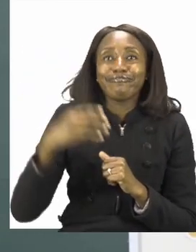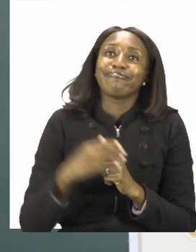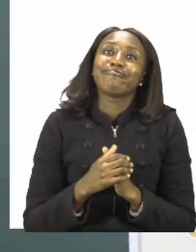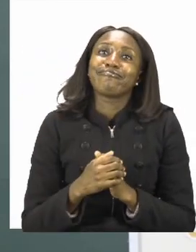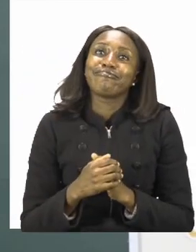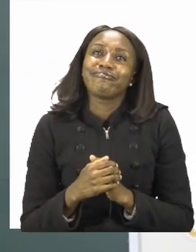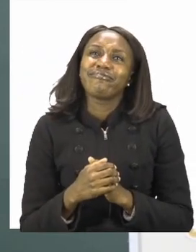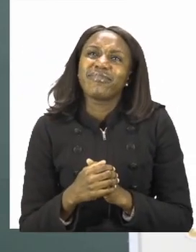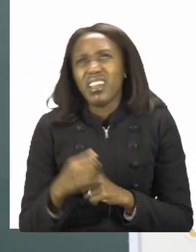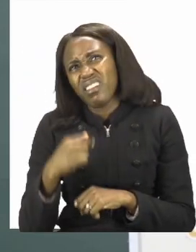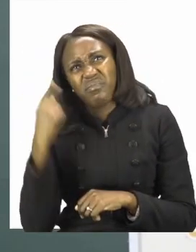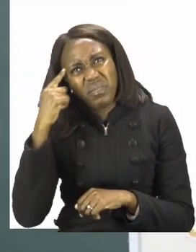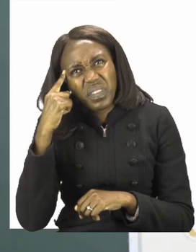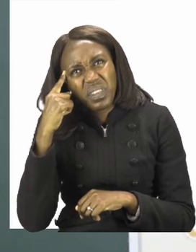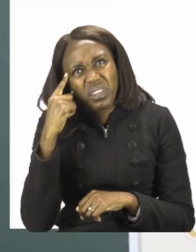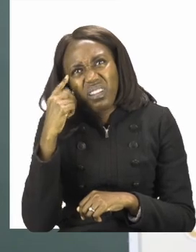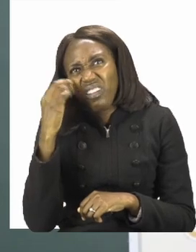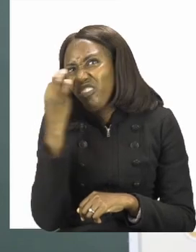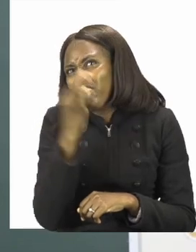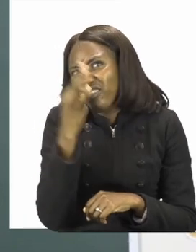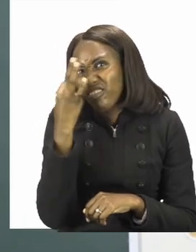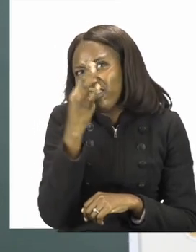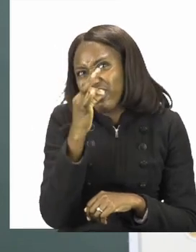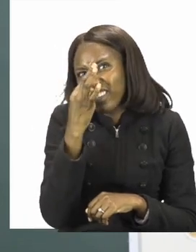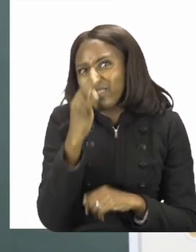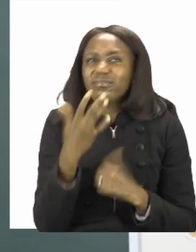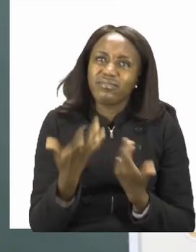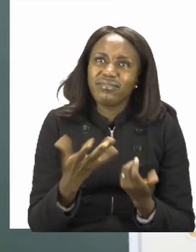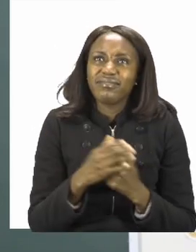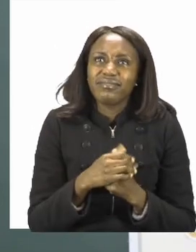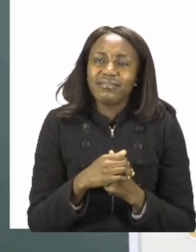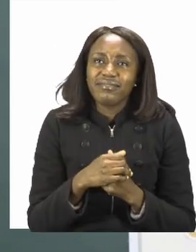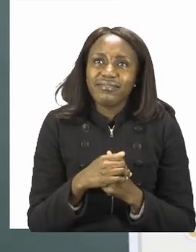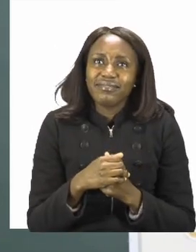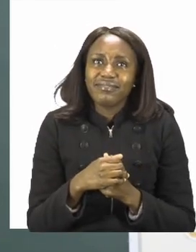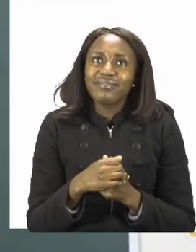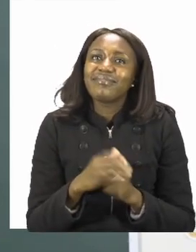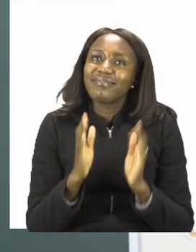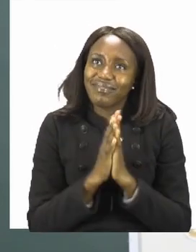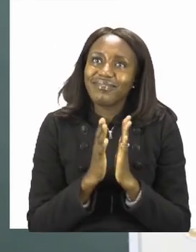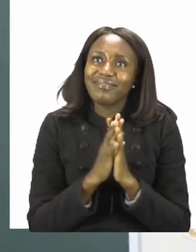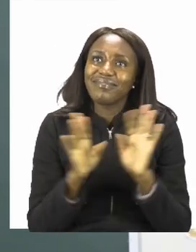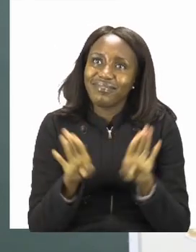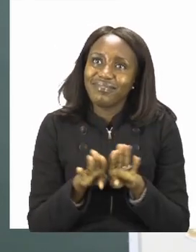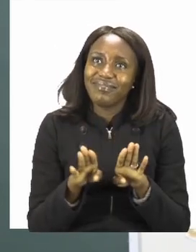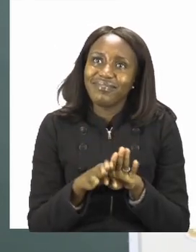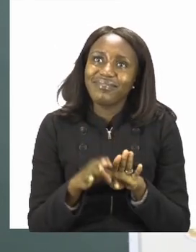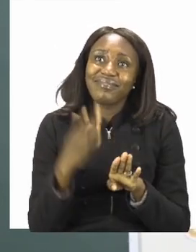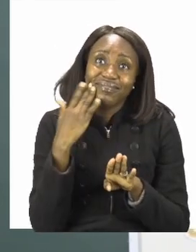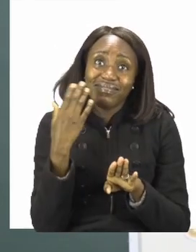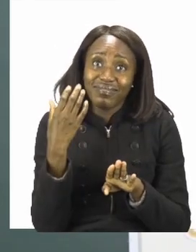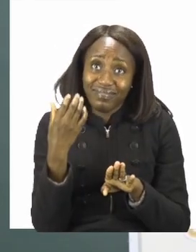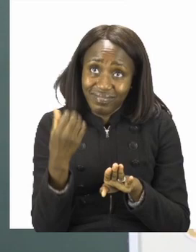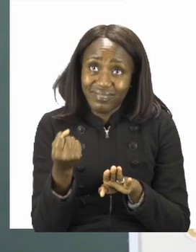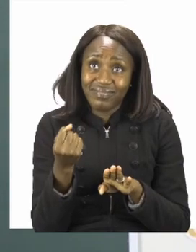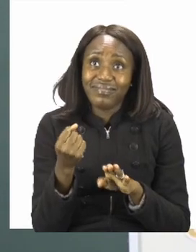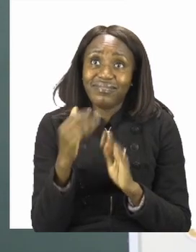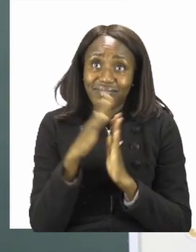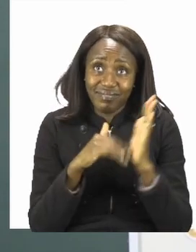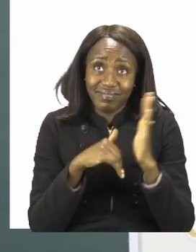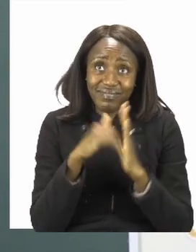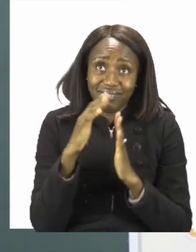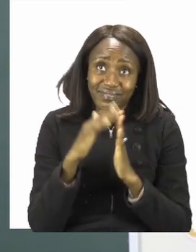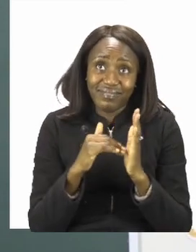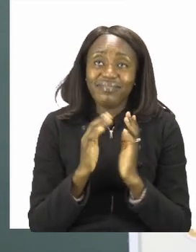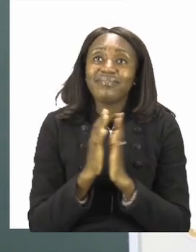want to call it a rose in the center. So this is what you're going to do when you get the chance to finger paint.